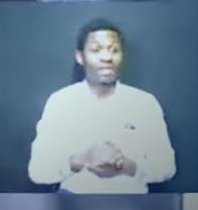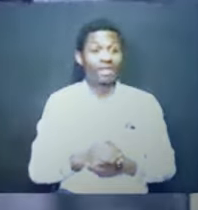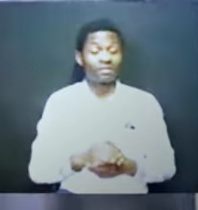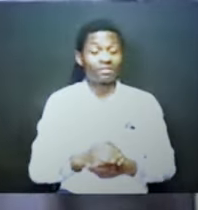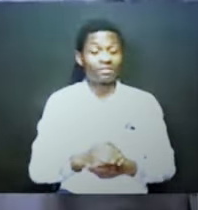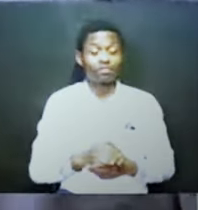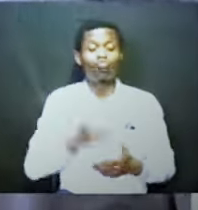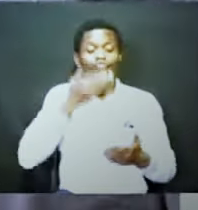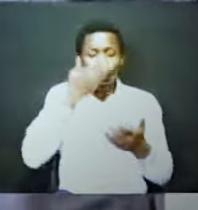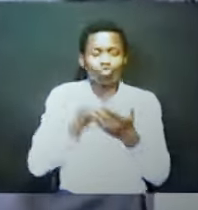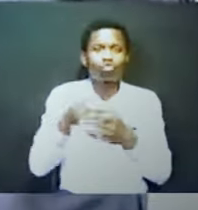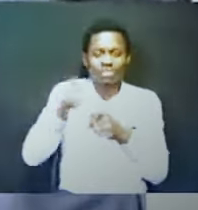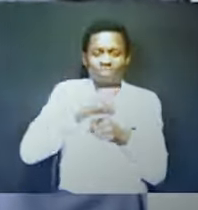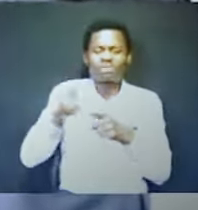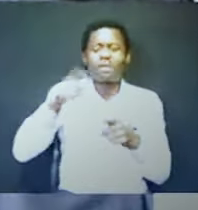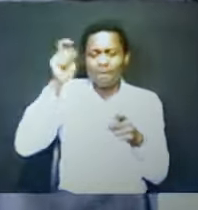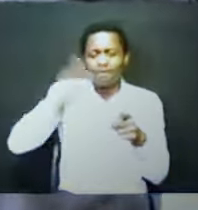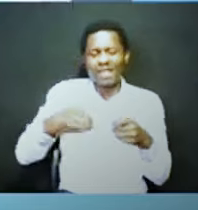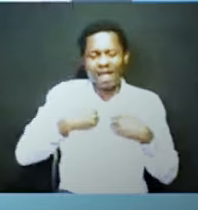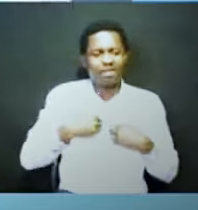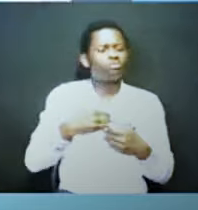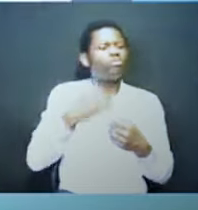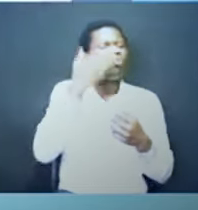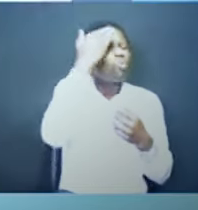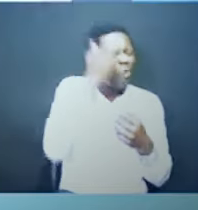goal. So I want to submit this evening